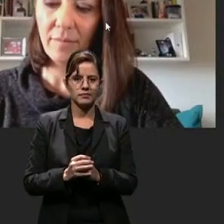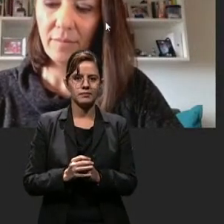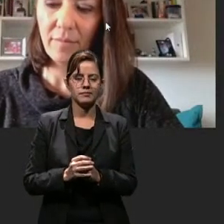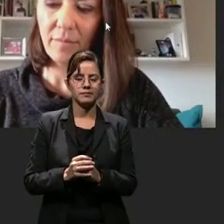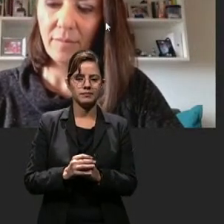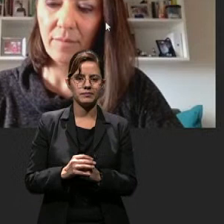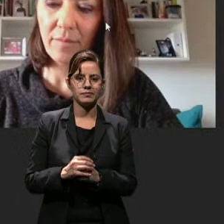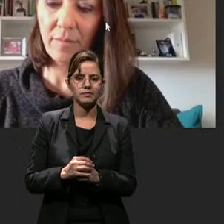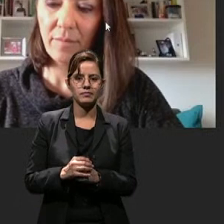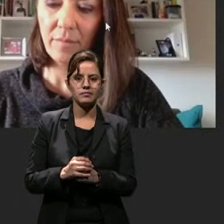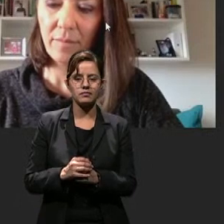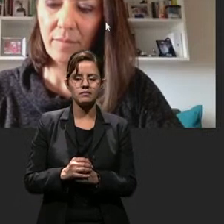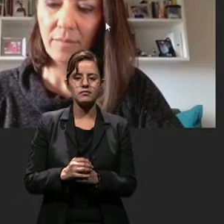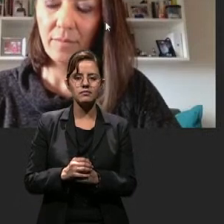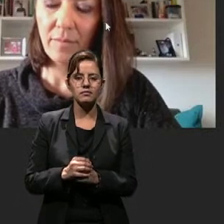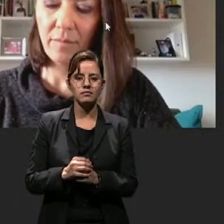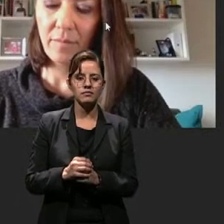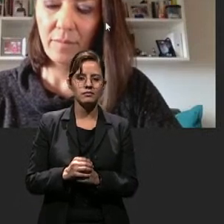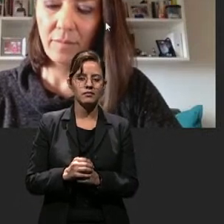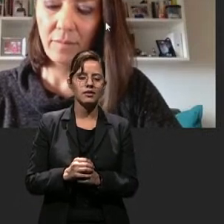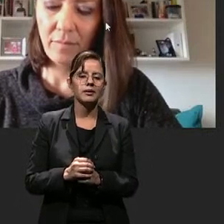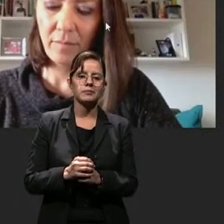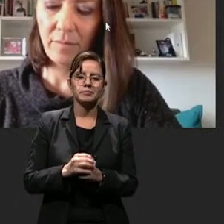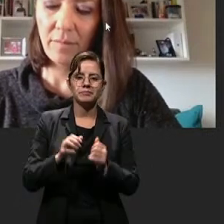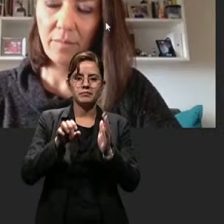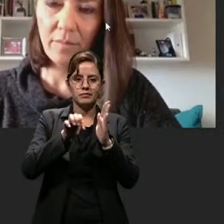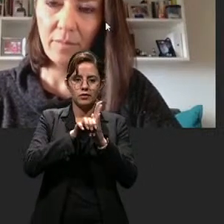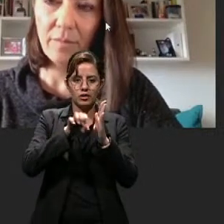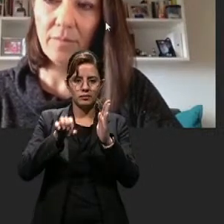And I will talk about them very